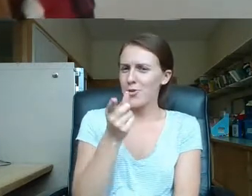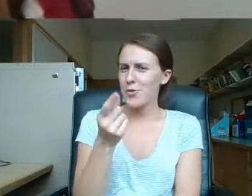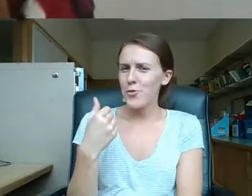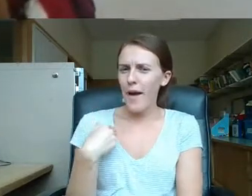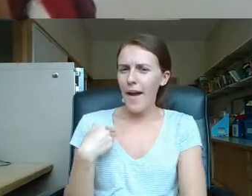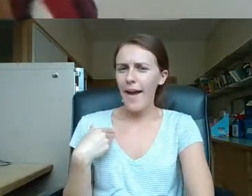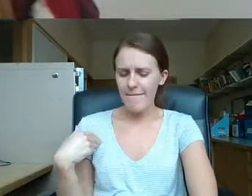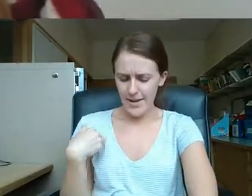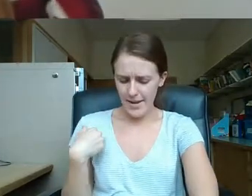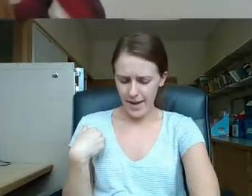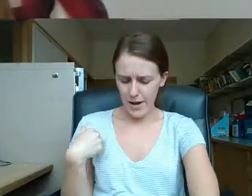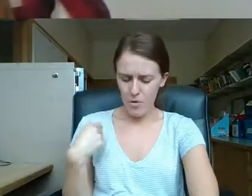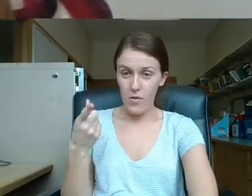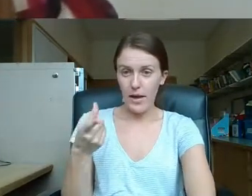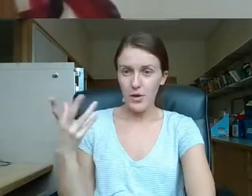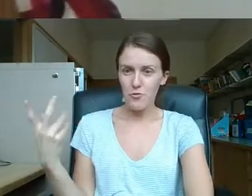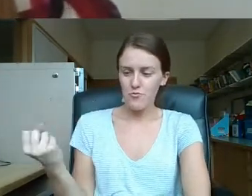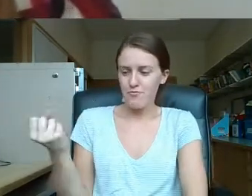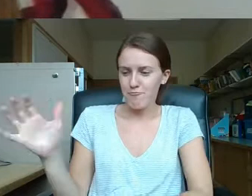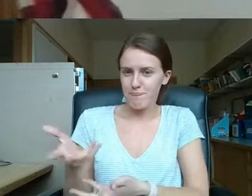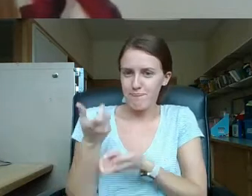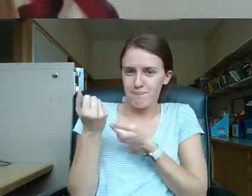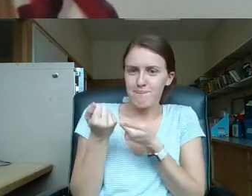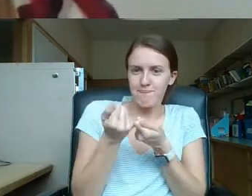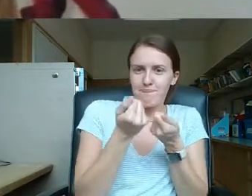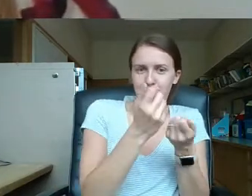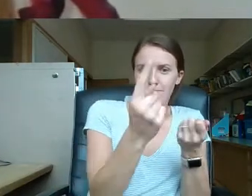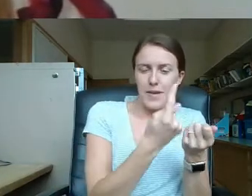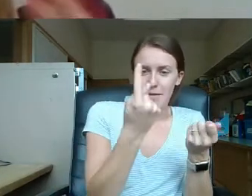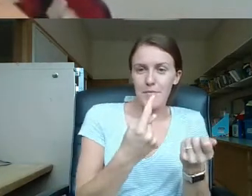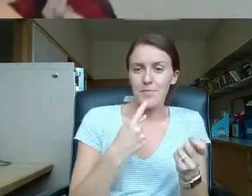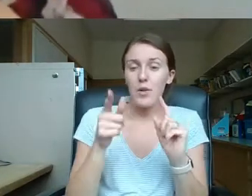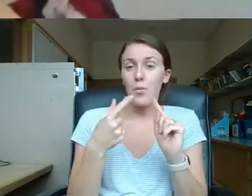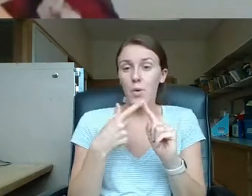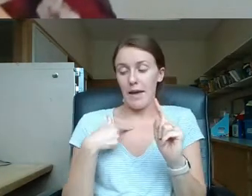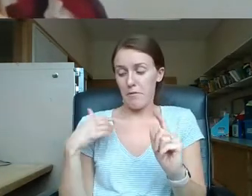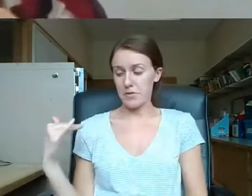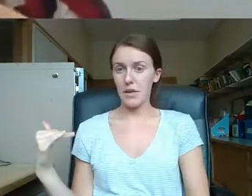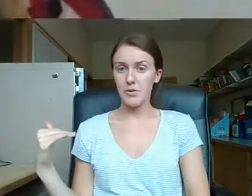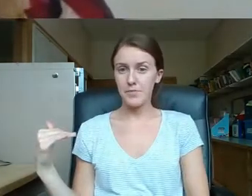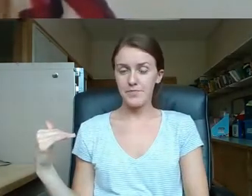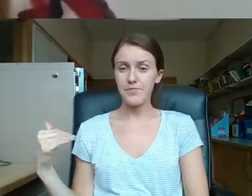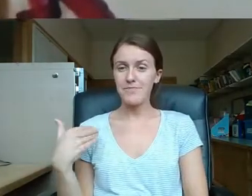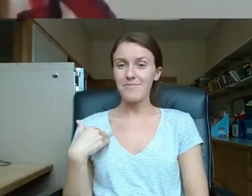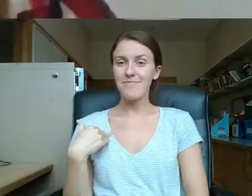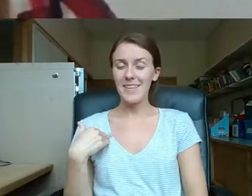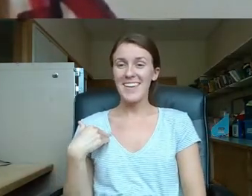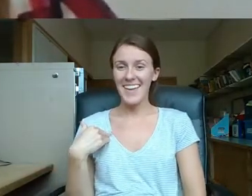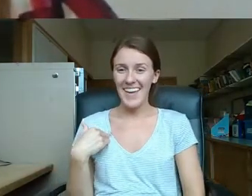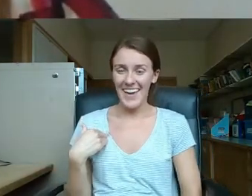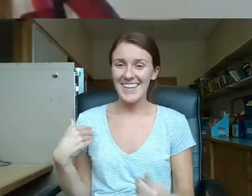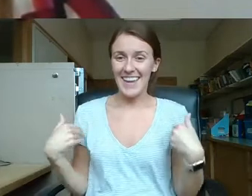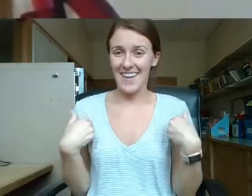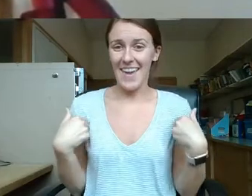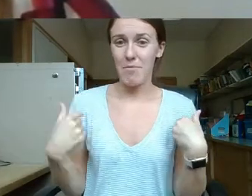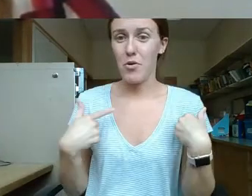stuffed animal that you took everywhere, anywhere? I know when I was a little girl, I had a stuffed animal